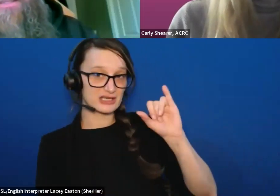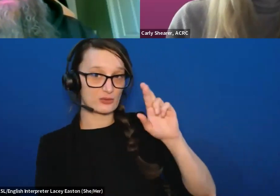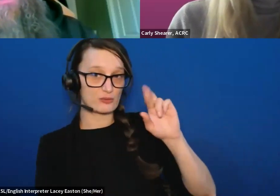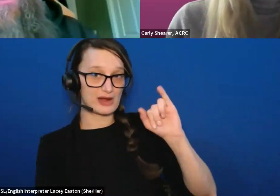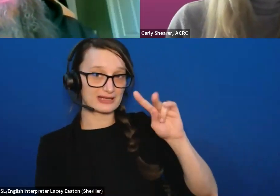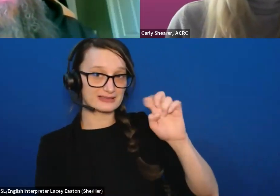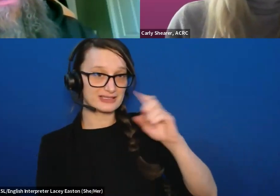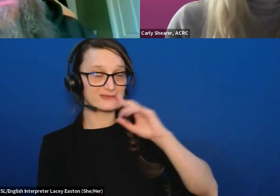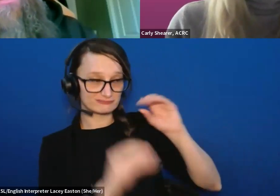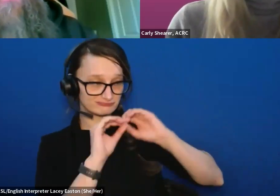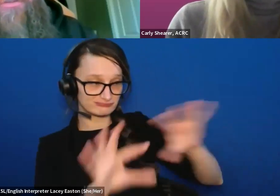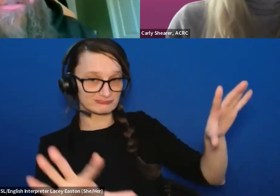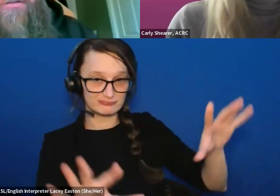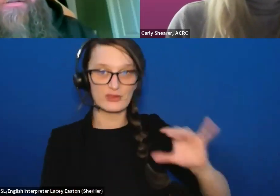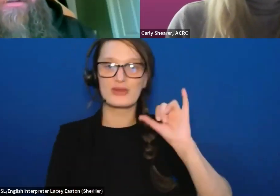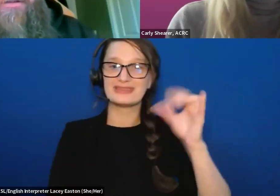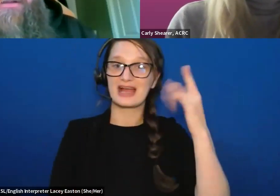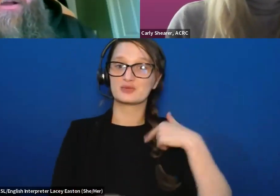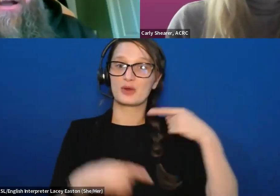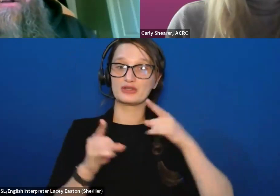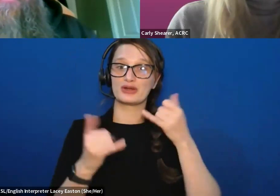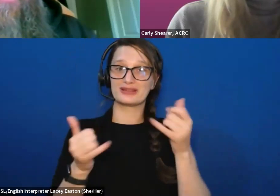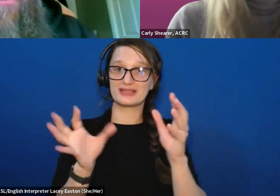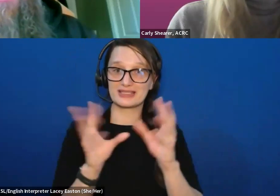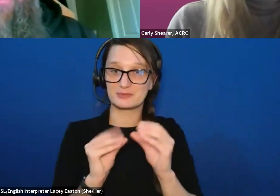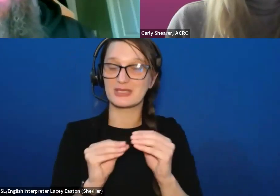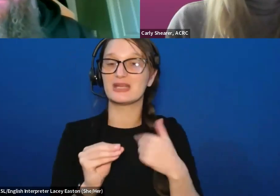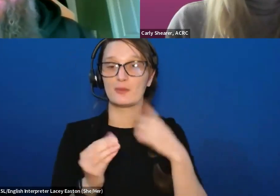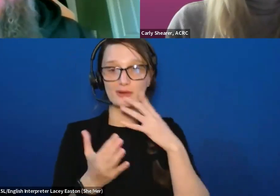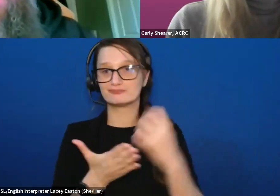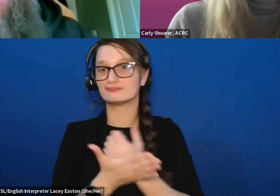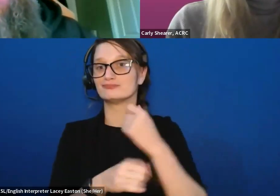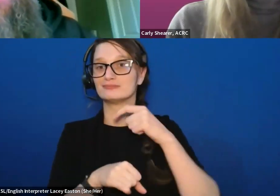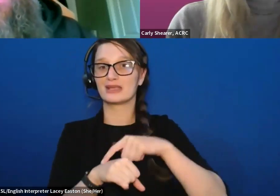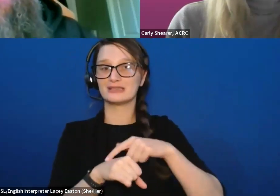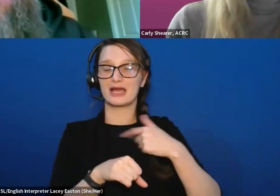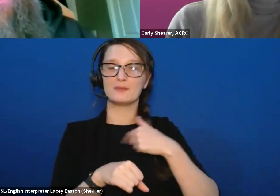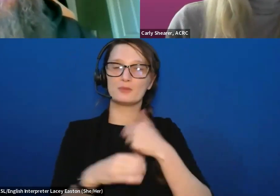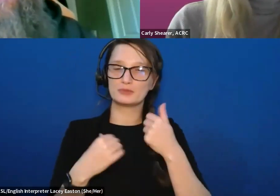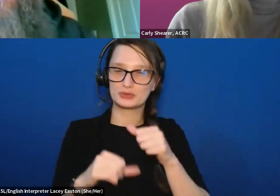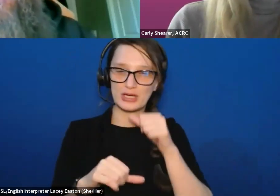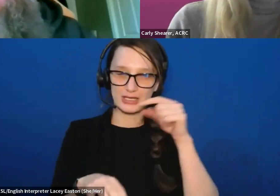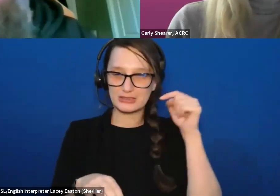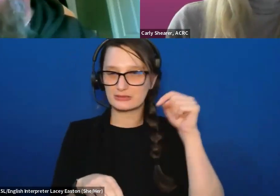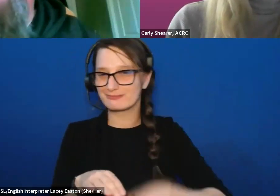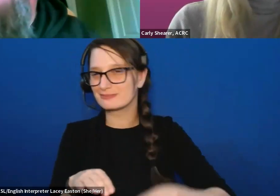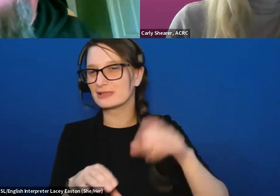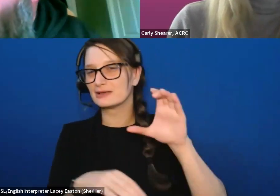take time in this meeting where we at our regional center try not to get into too many things that are case